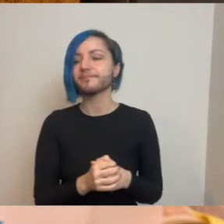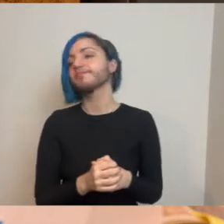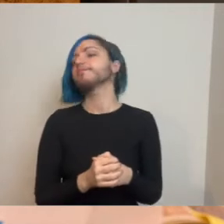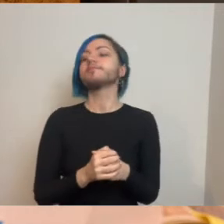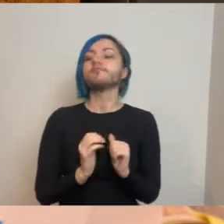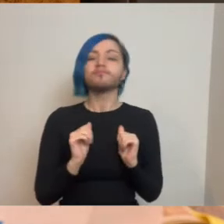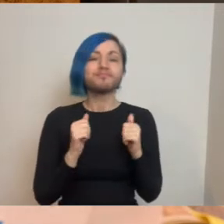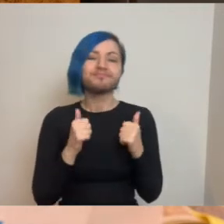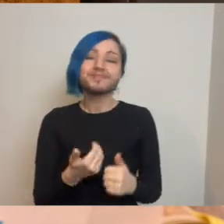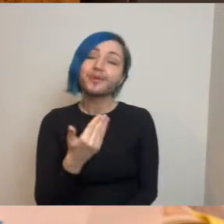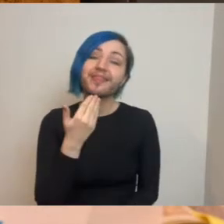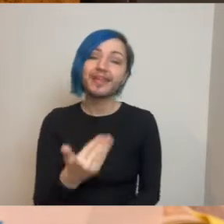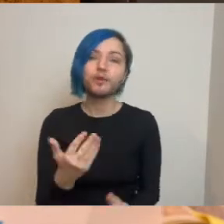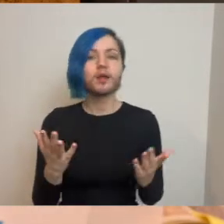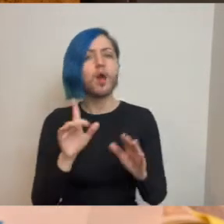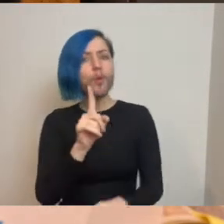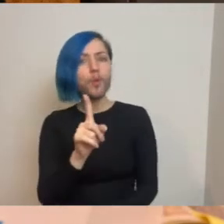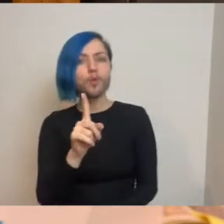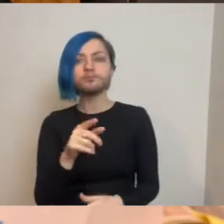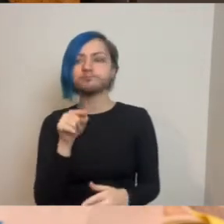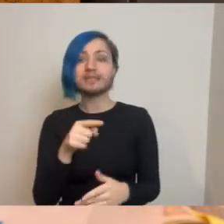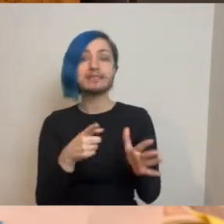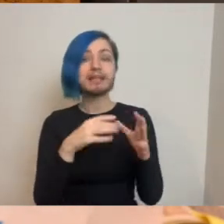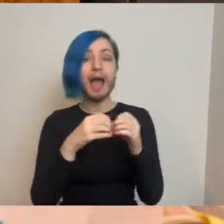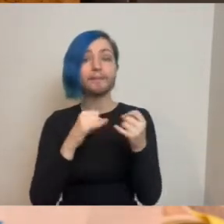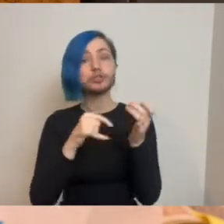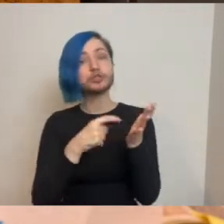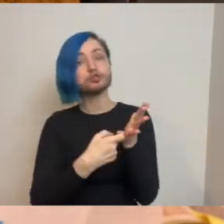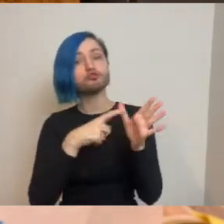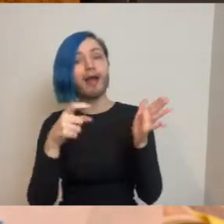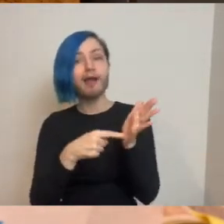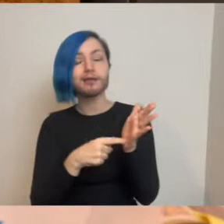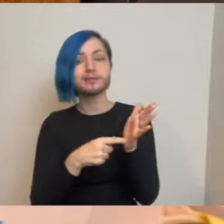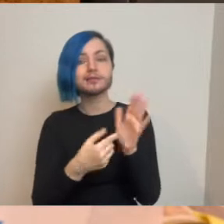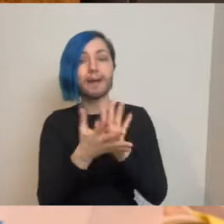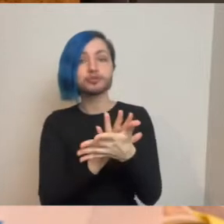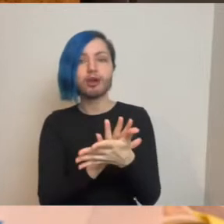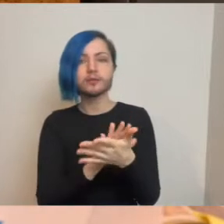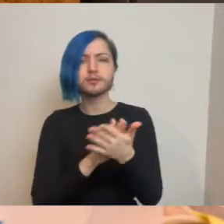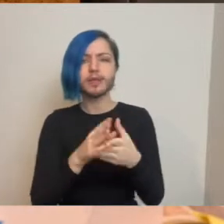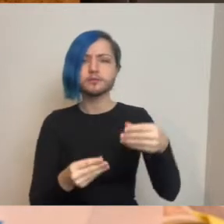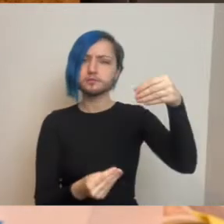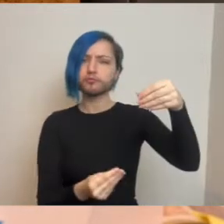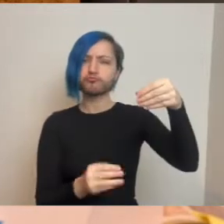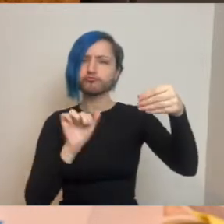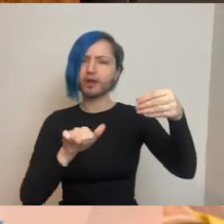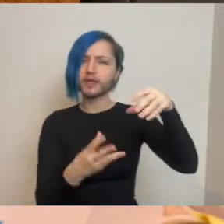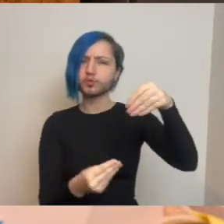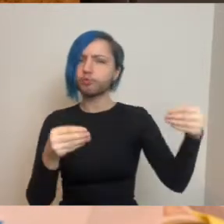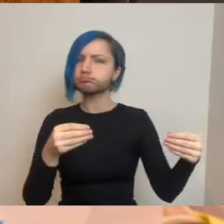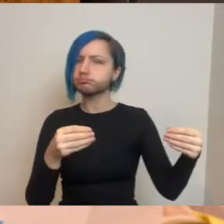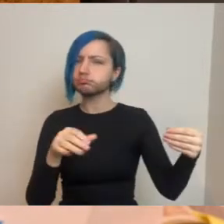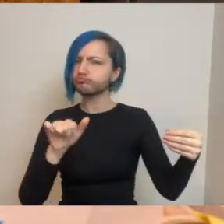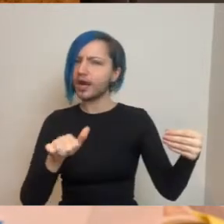there. So thank you, and hey, when you do something abstracted, is that the top? Oh, is that the top? Oh, wait a